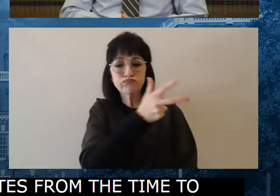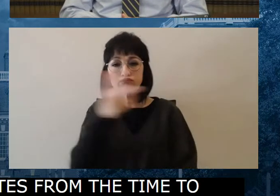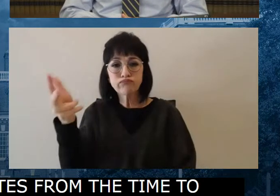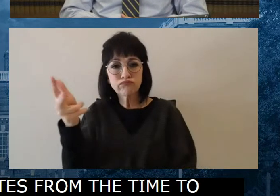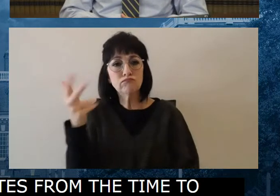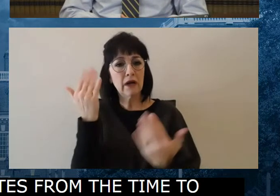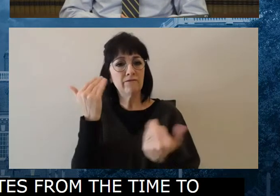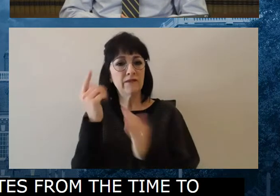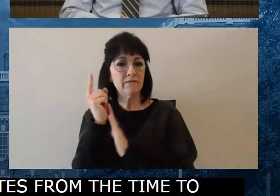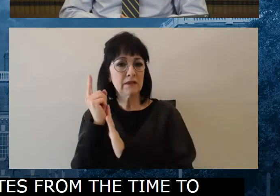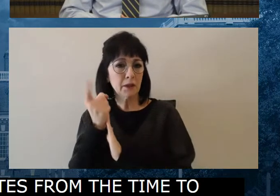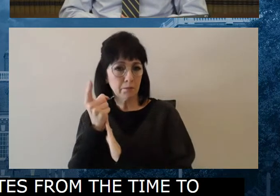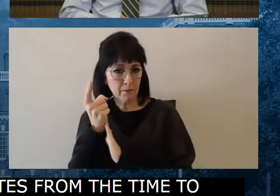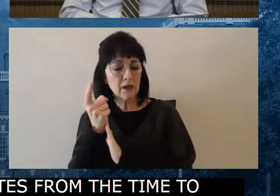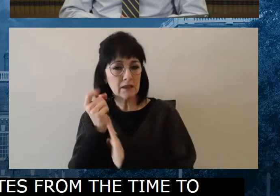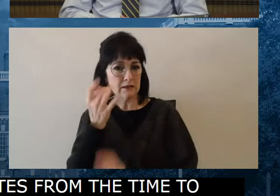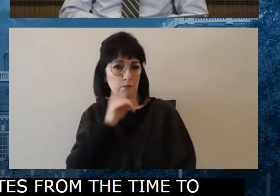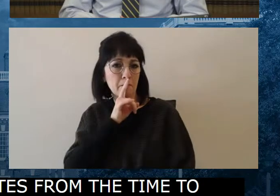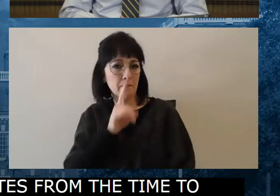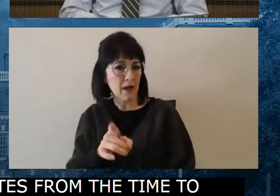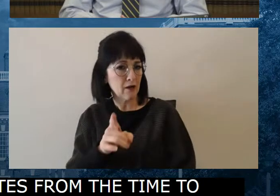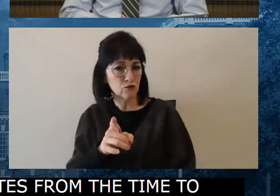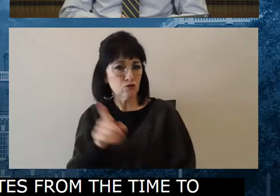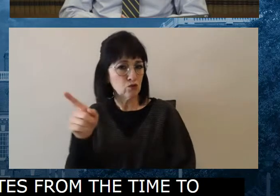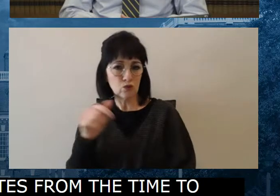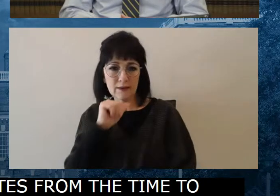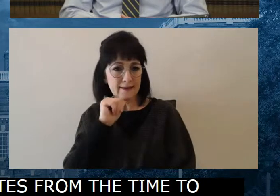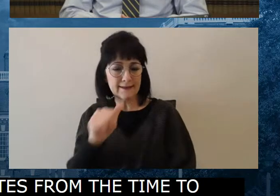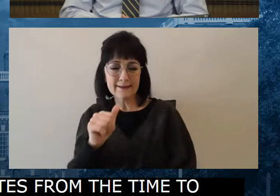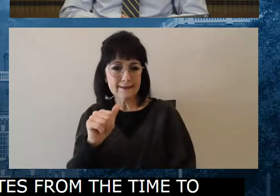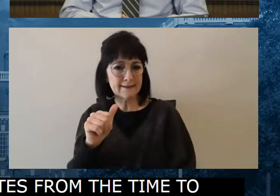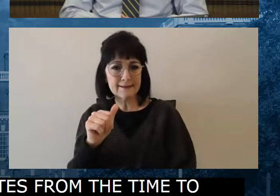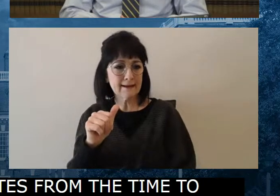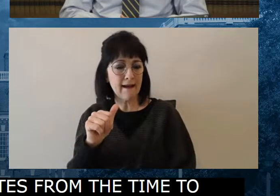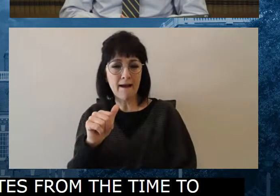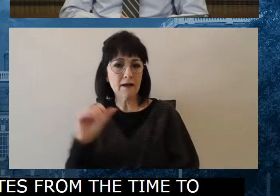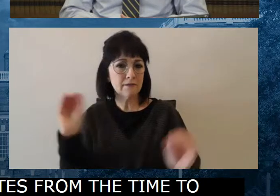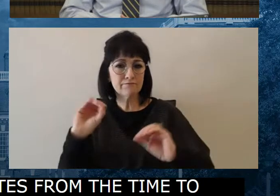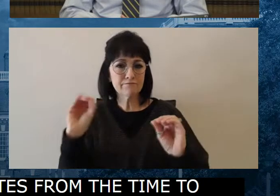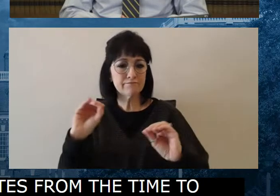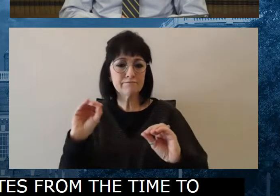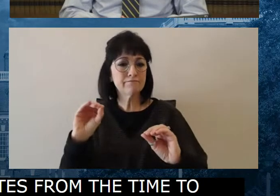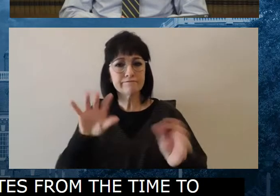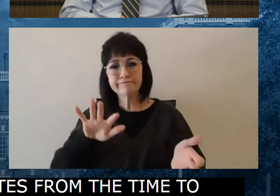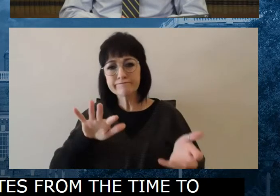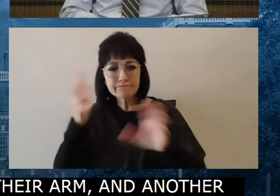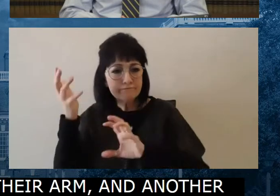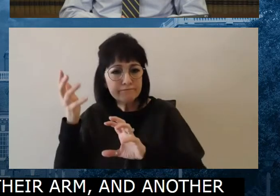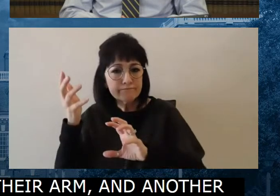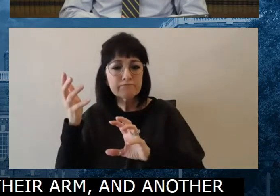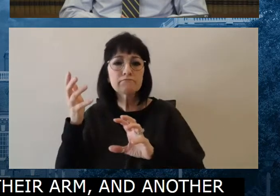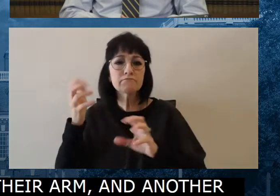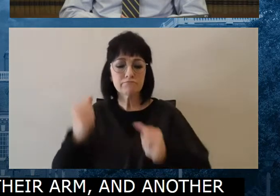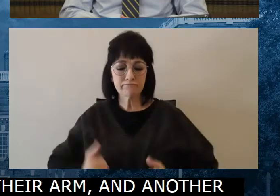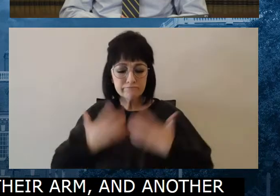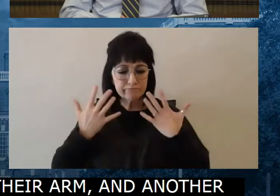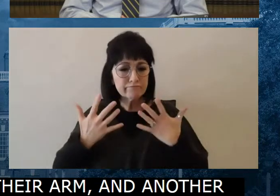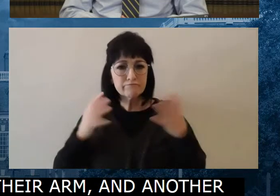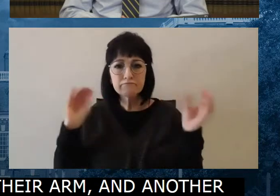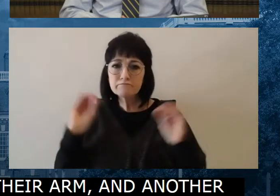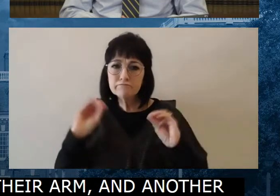make sure that they didn't have some sort of allergic reaction, and then they're on their way.